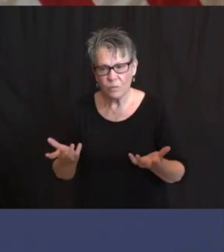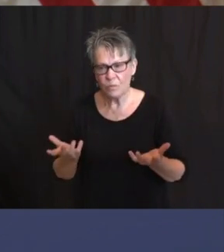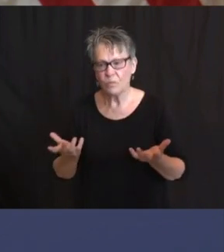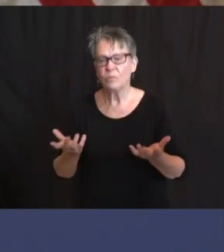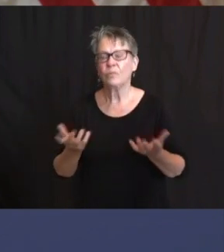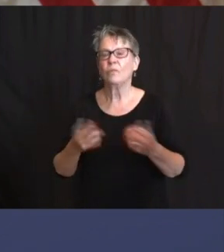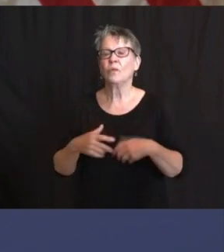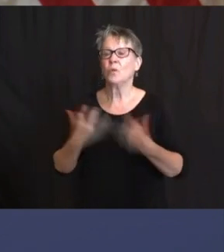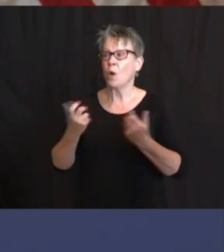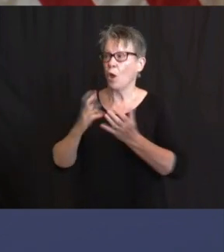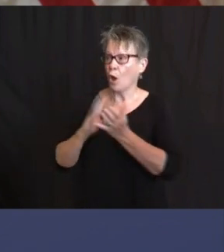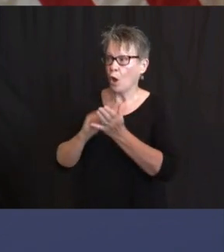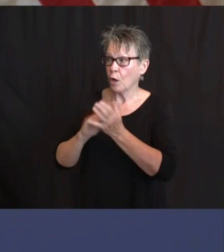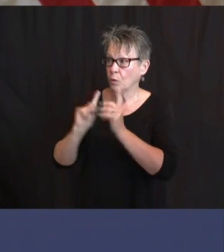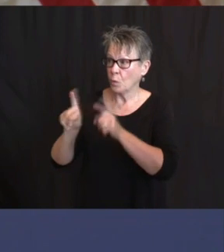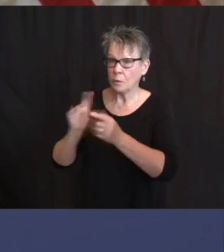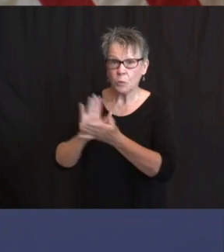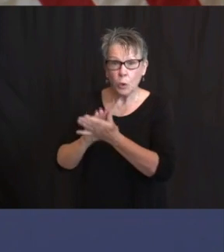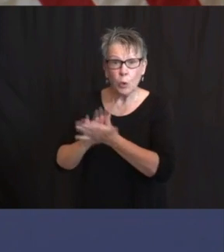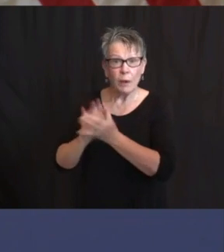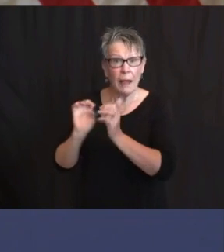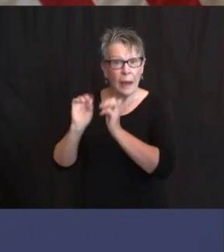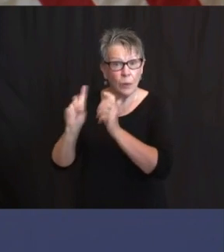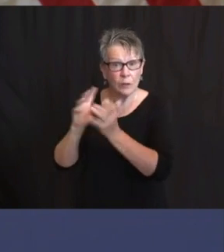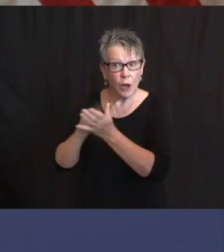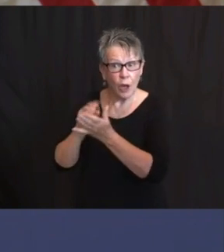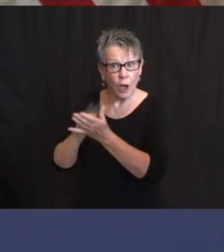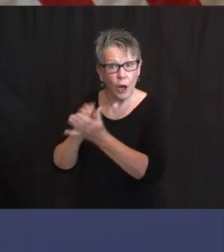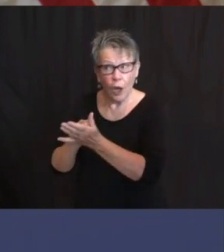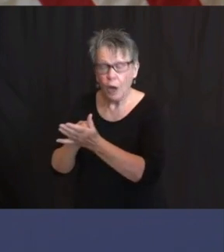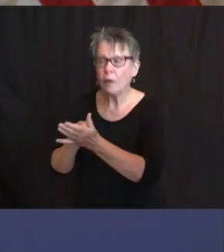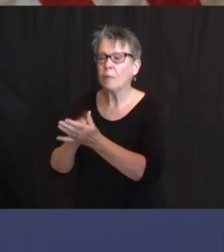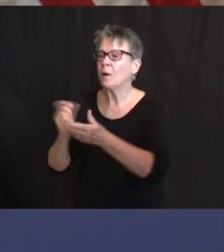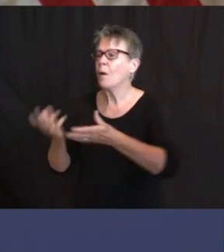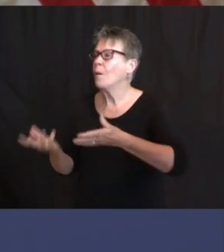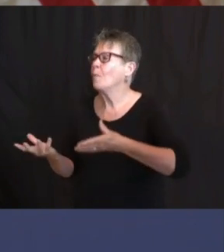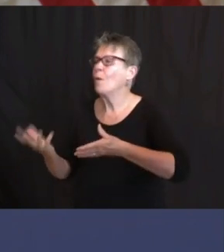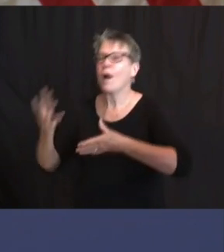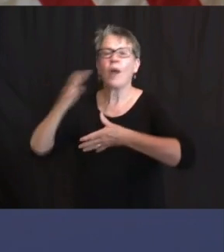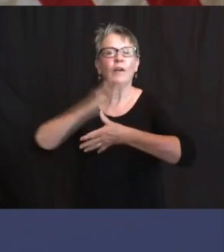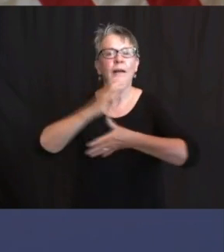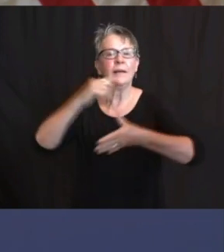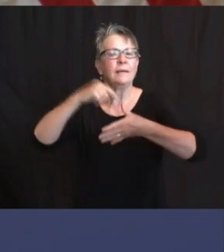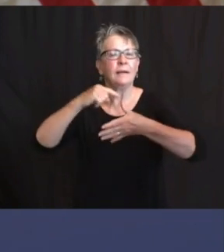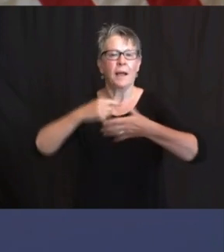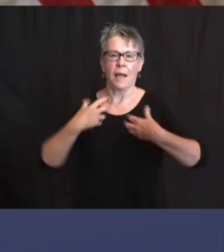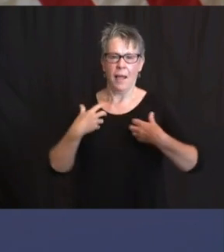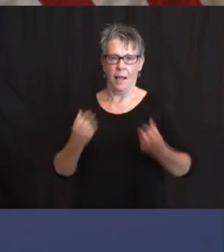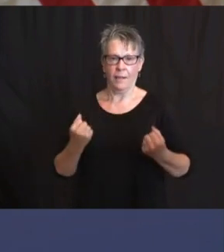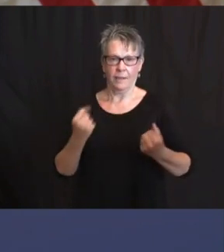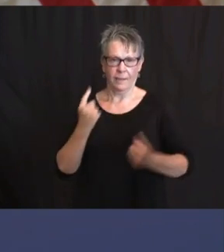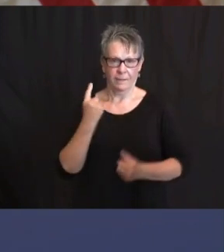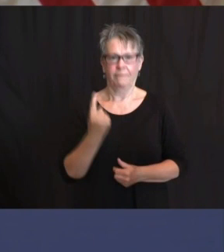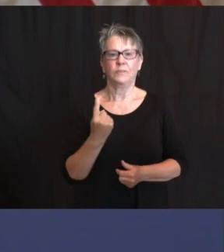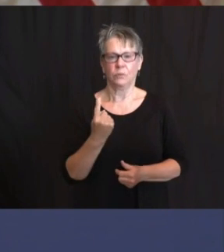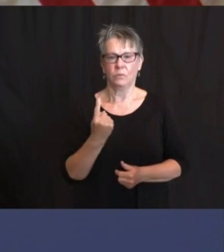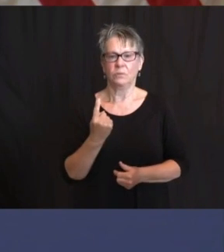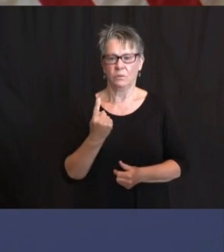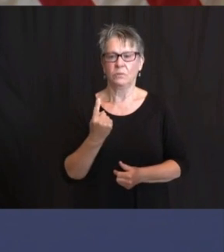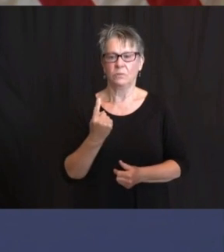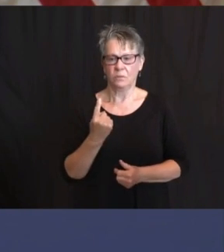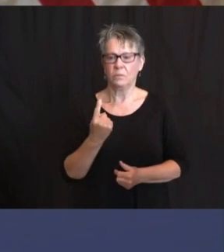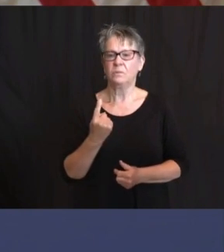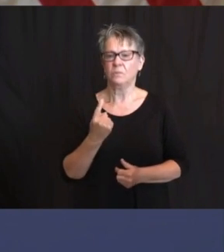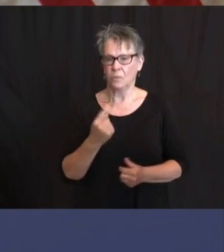will remain our priority. Through guidance we are issuing today under the directives outlined by an executive order the